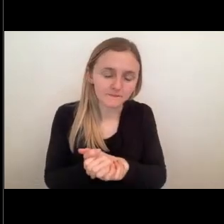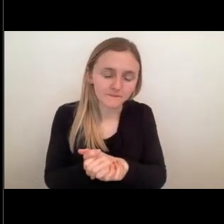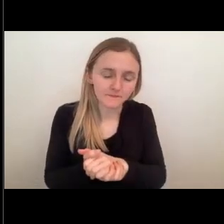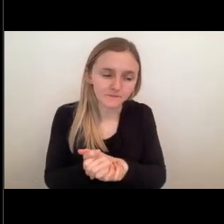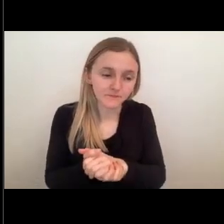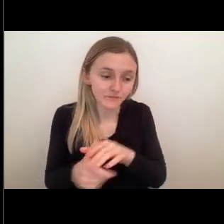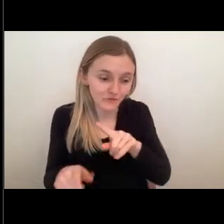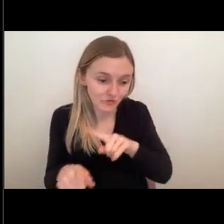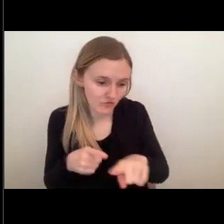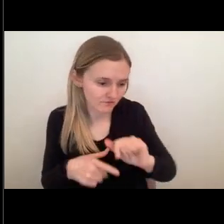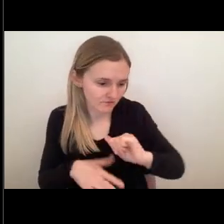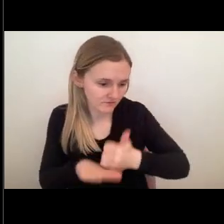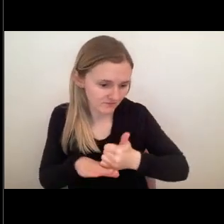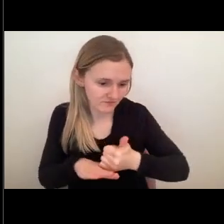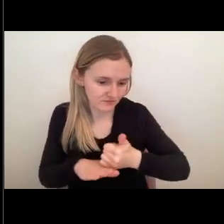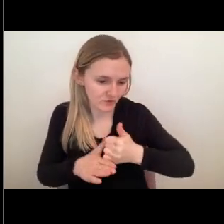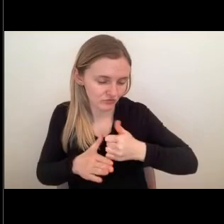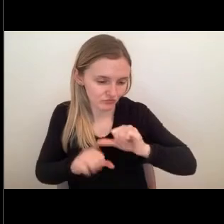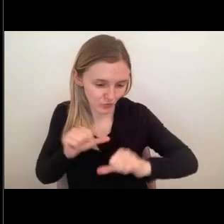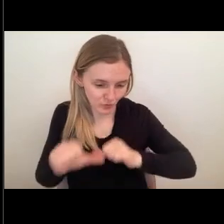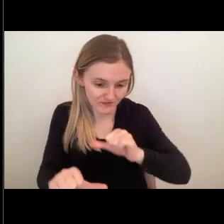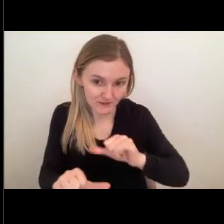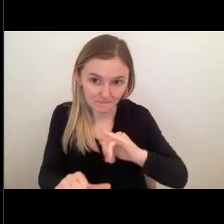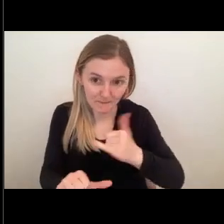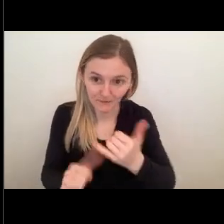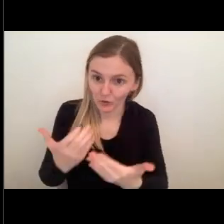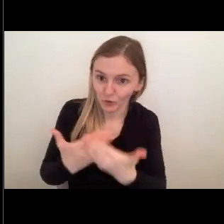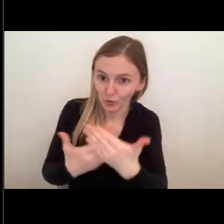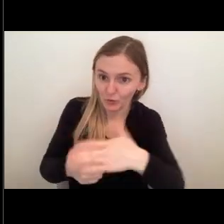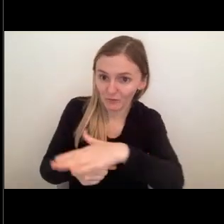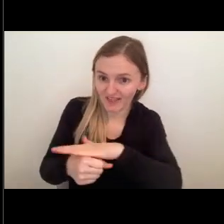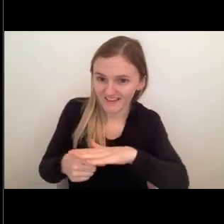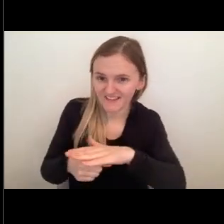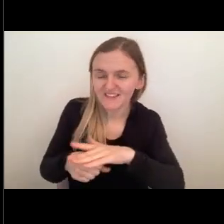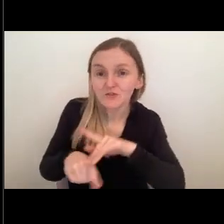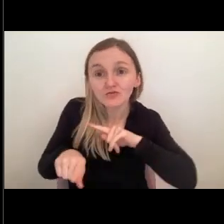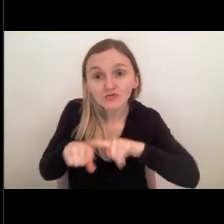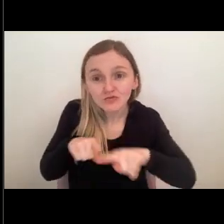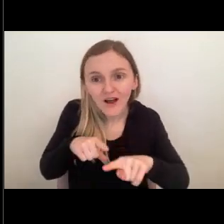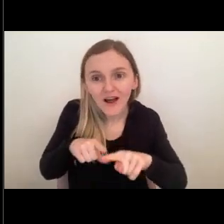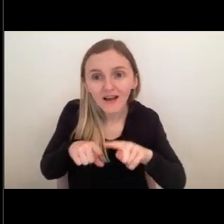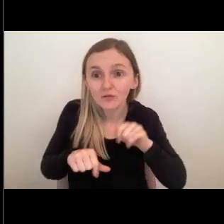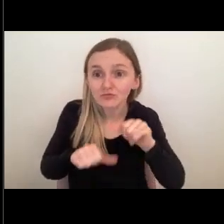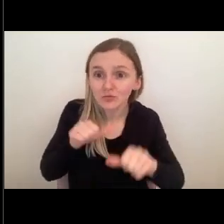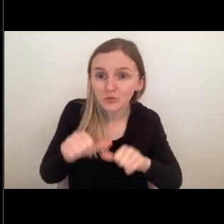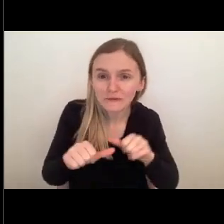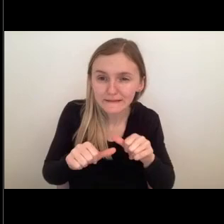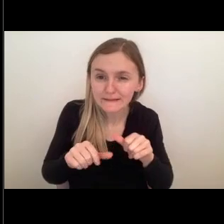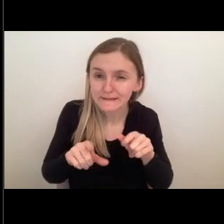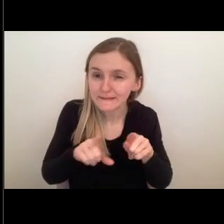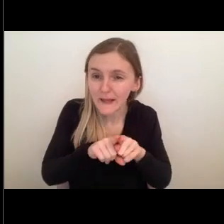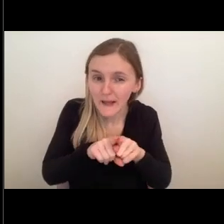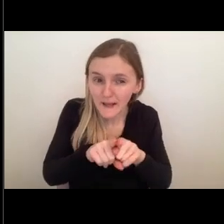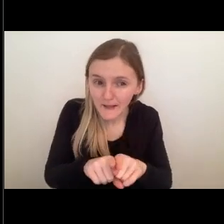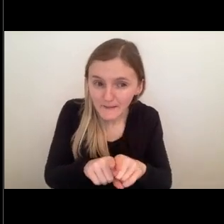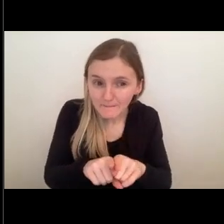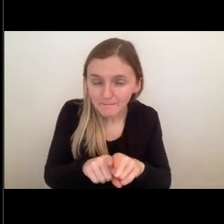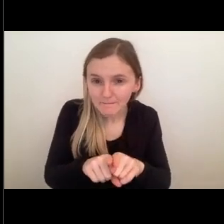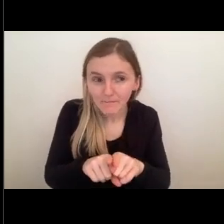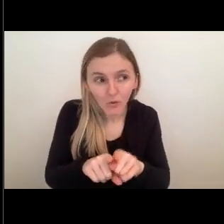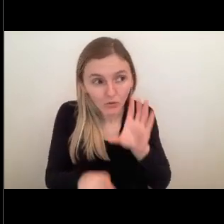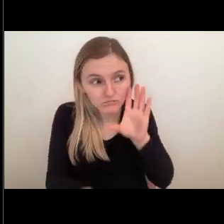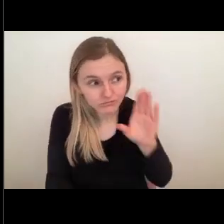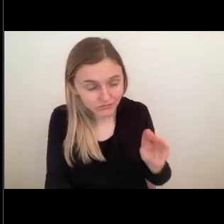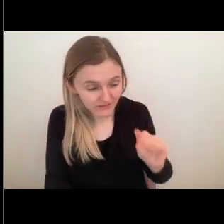a routine around that. If we're going somewhere new, can we try and keep the routine either side the same? Can we let them know what to